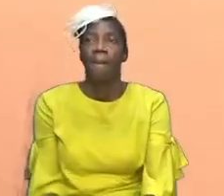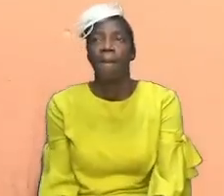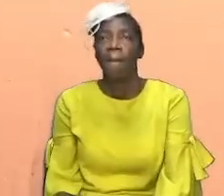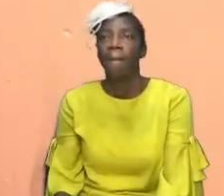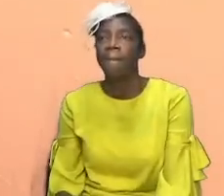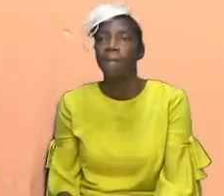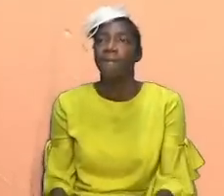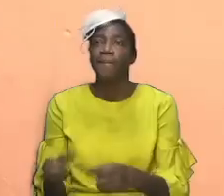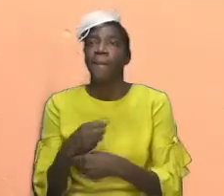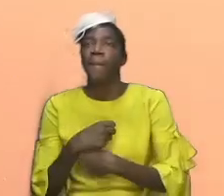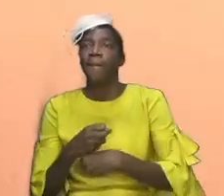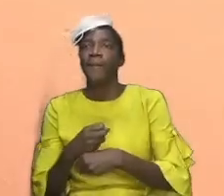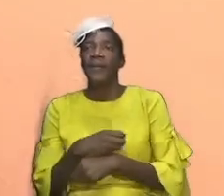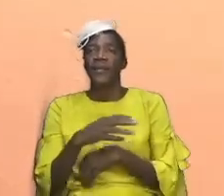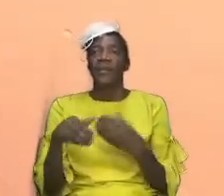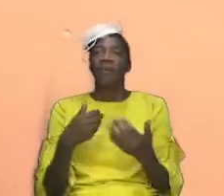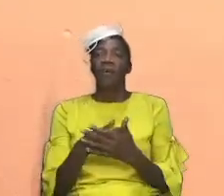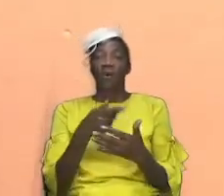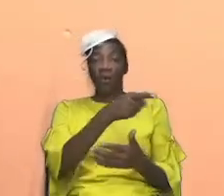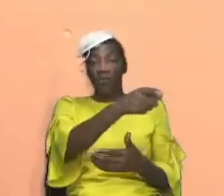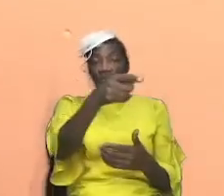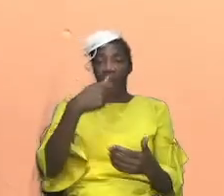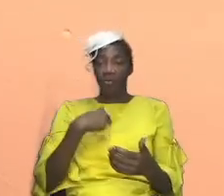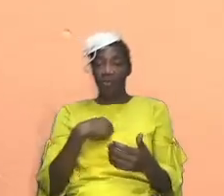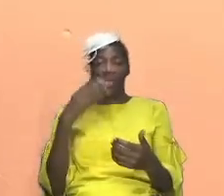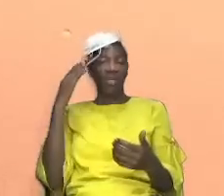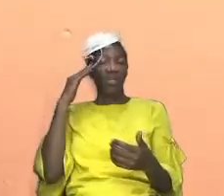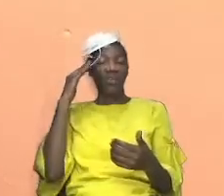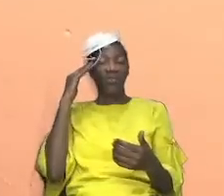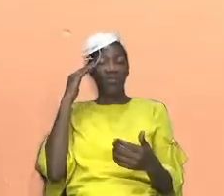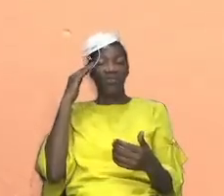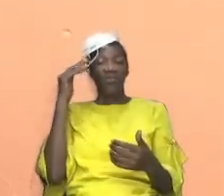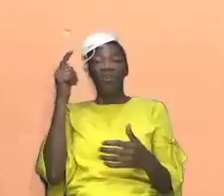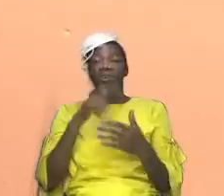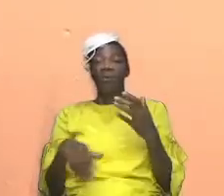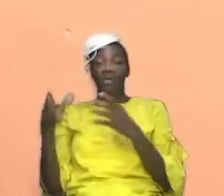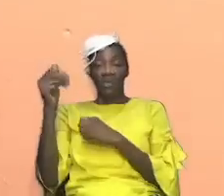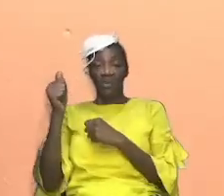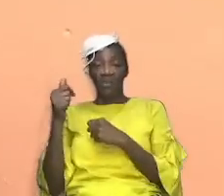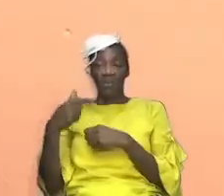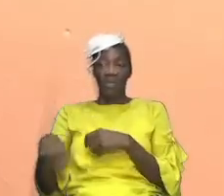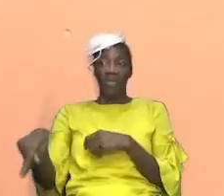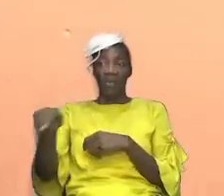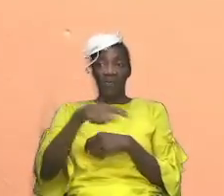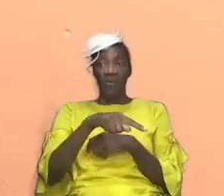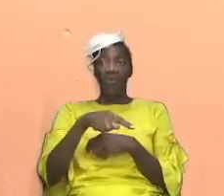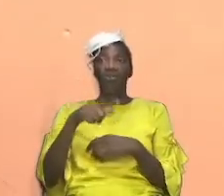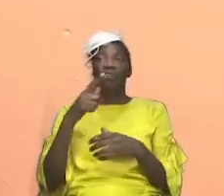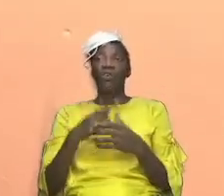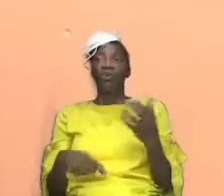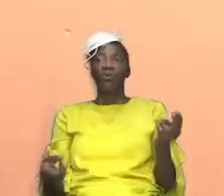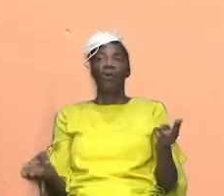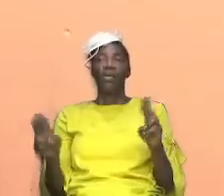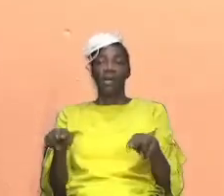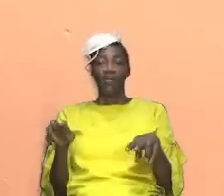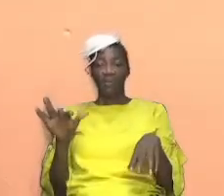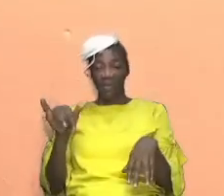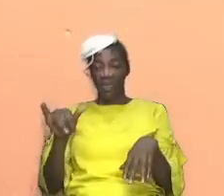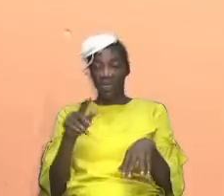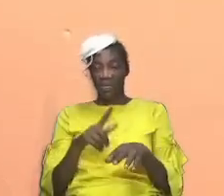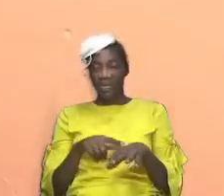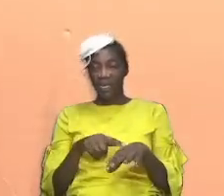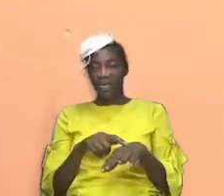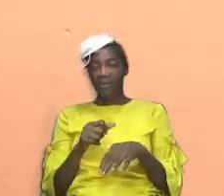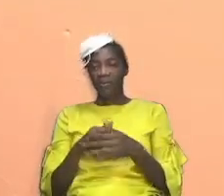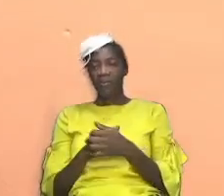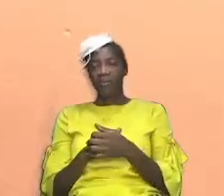and making all of us know what is expected of us and what will be happening at that time. And